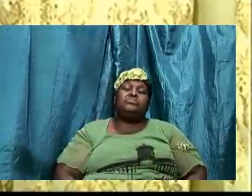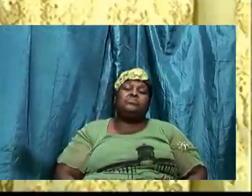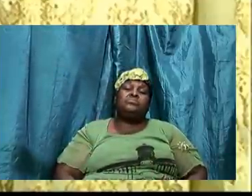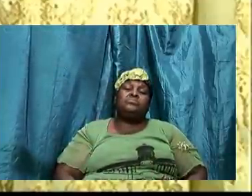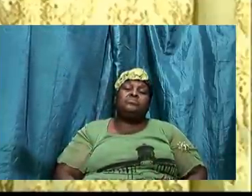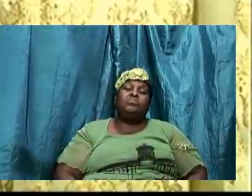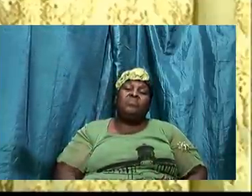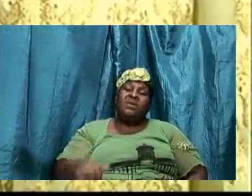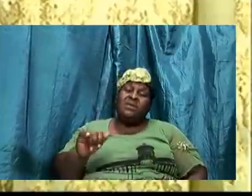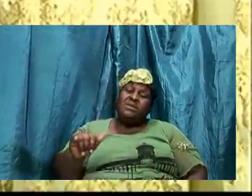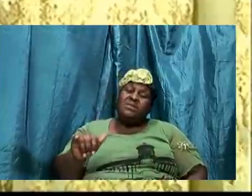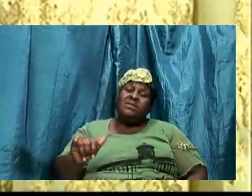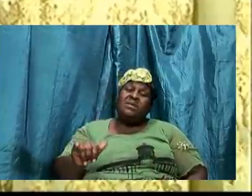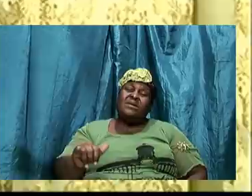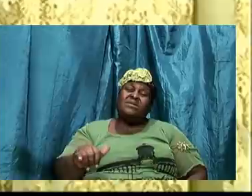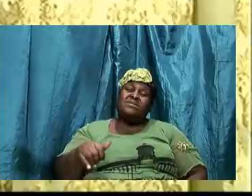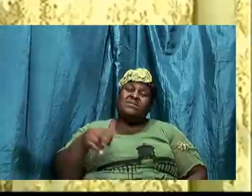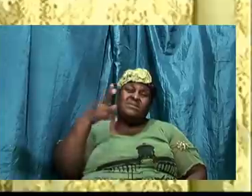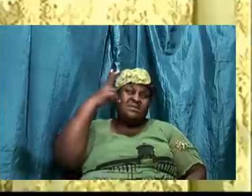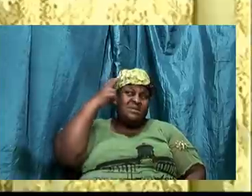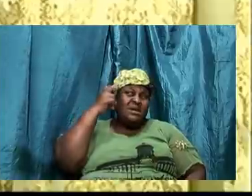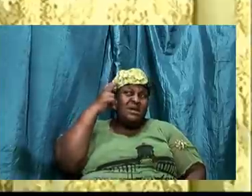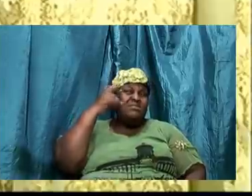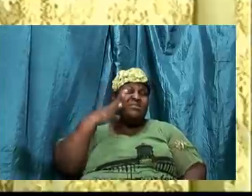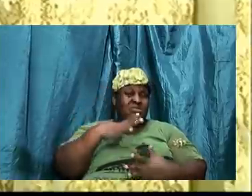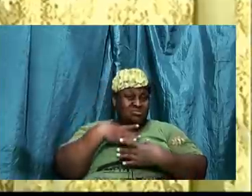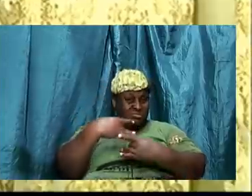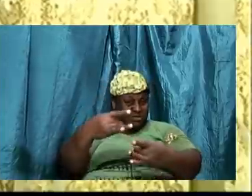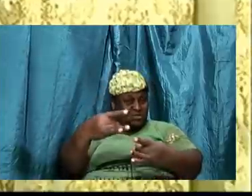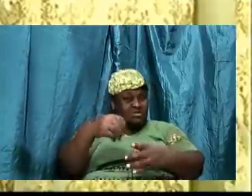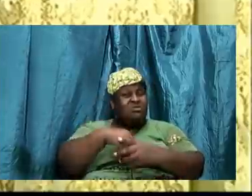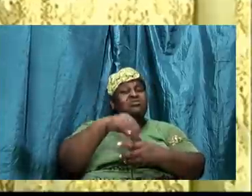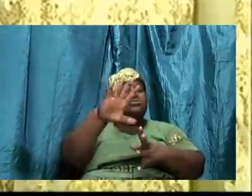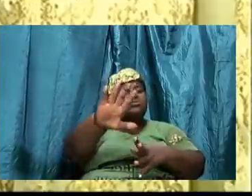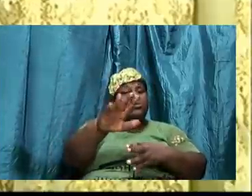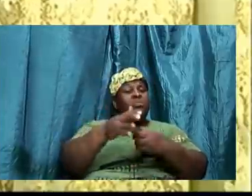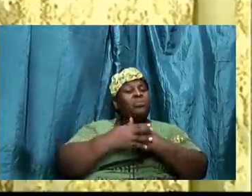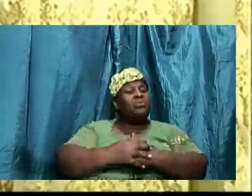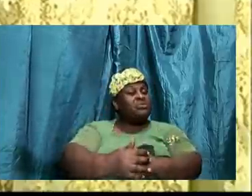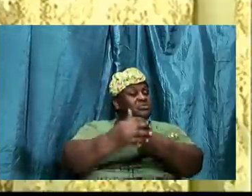that he is interested in your worship,